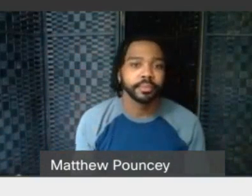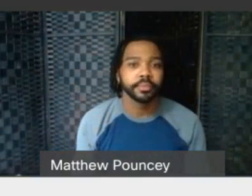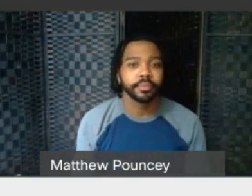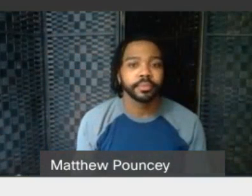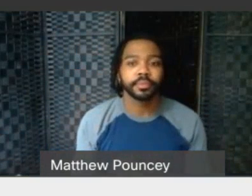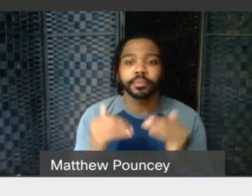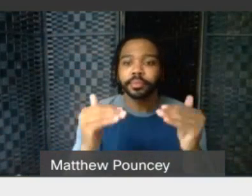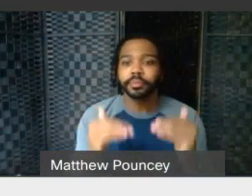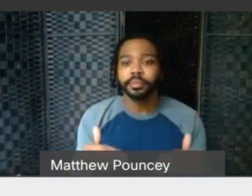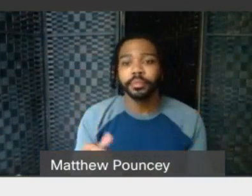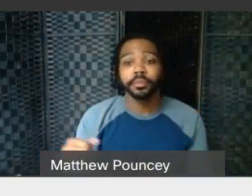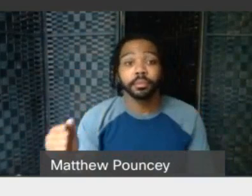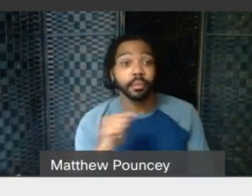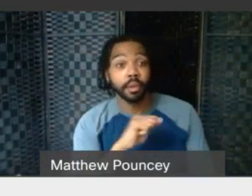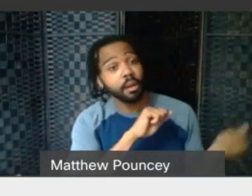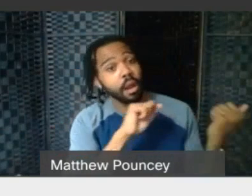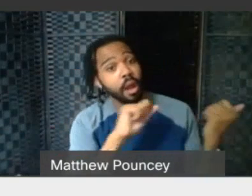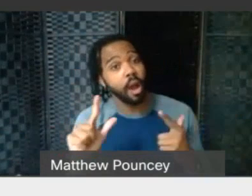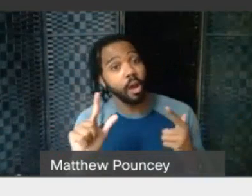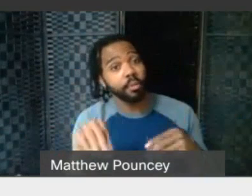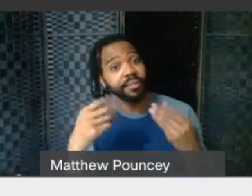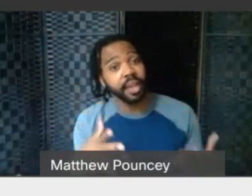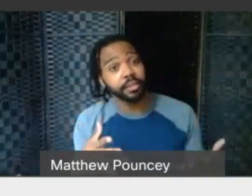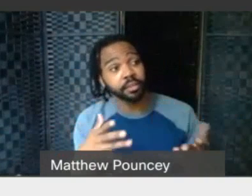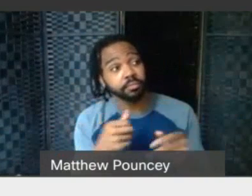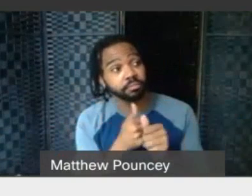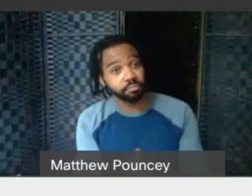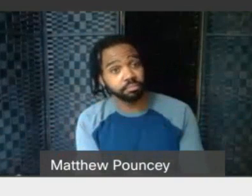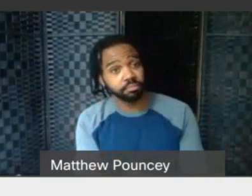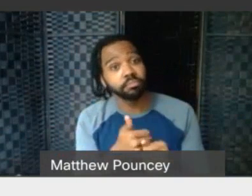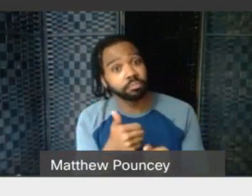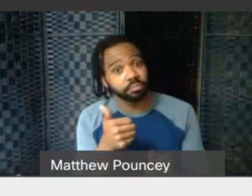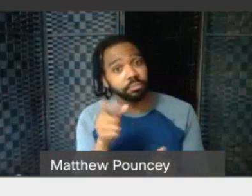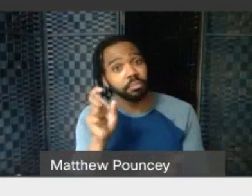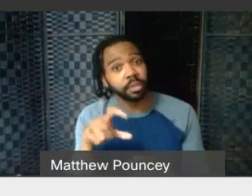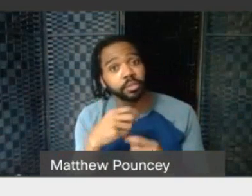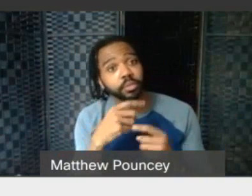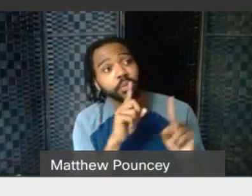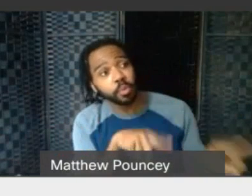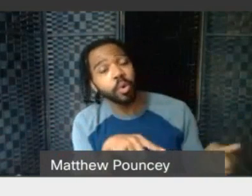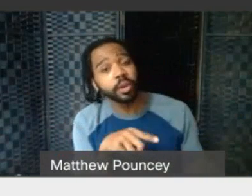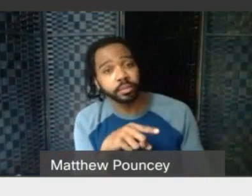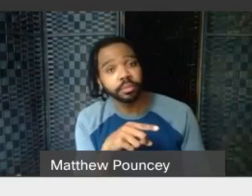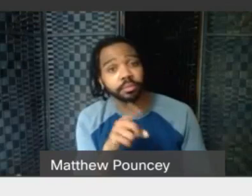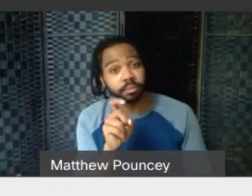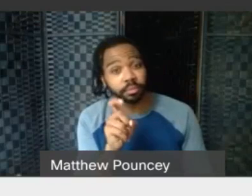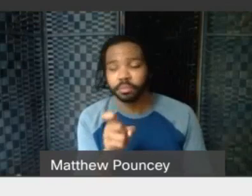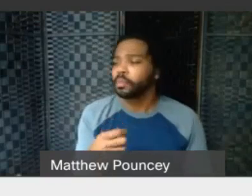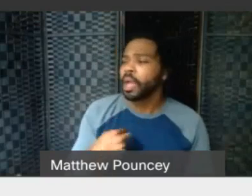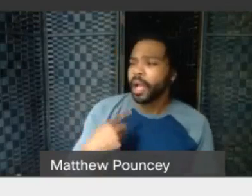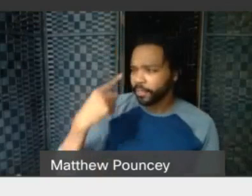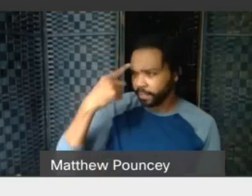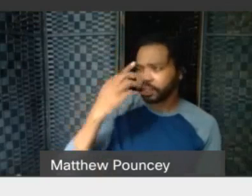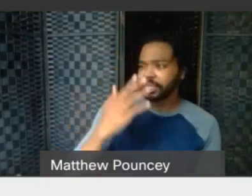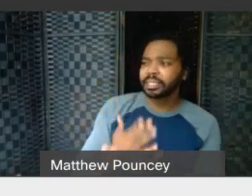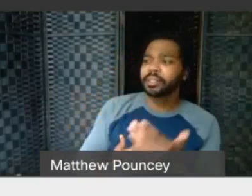Are all providers complying with the requirement to report staff vaccination rates? I think there are still some holdouts, but I'm going to